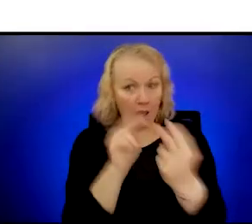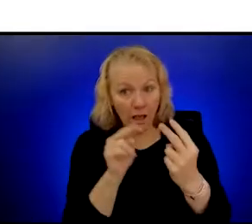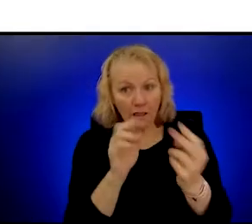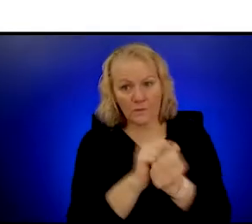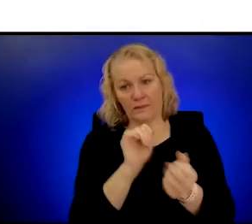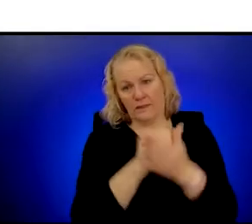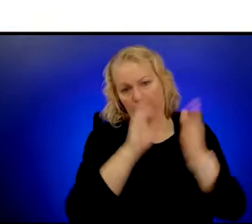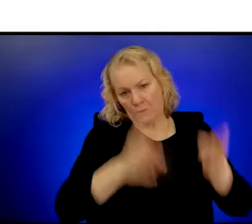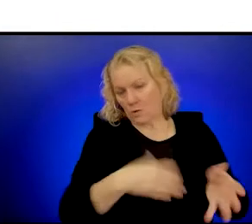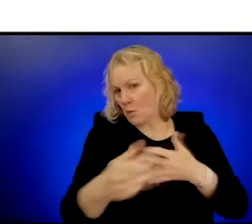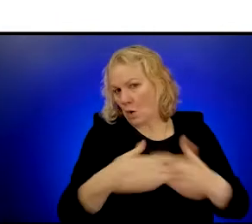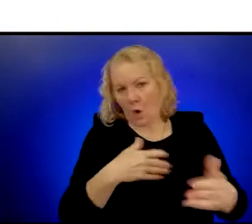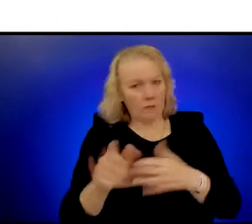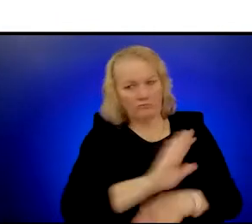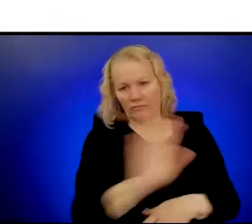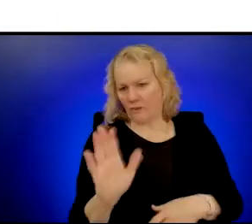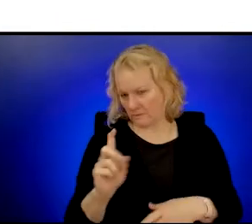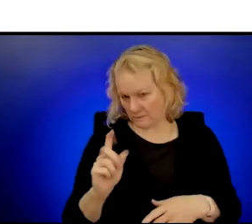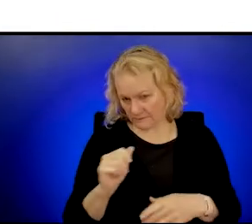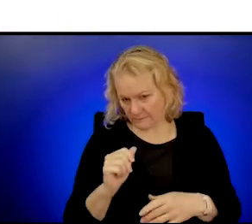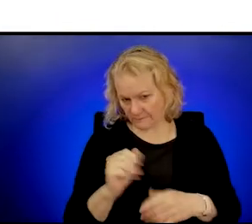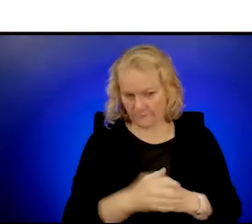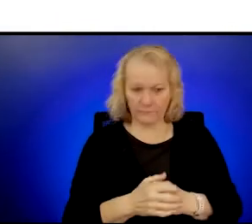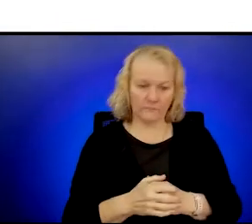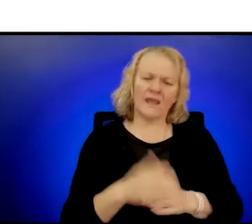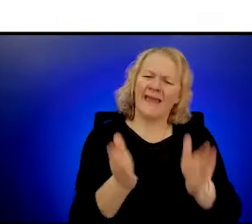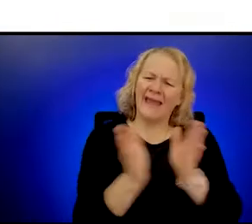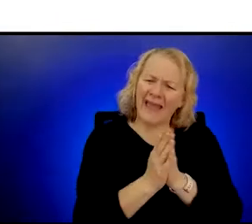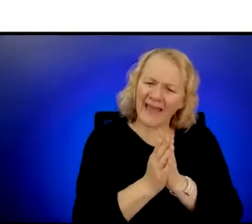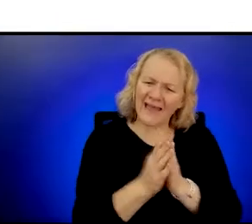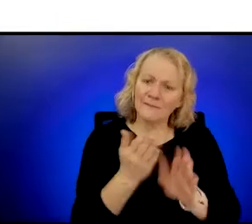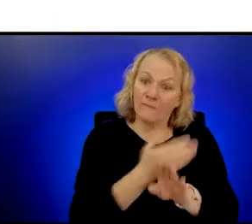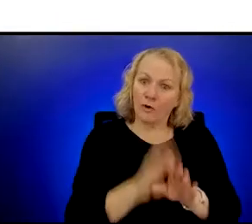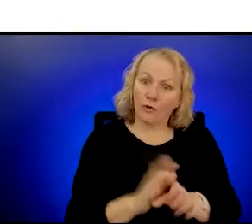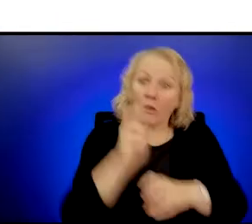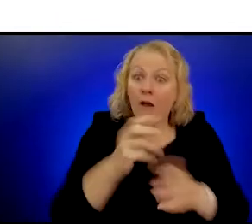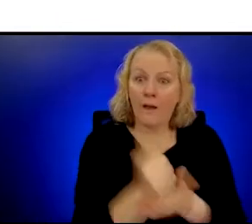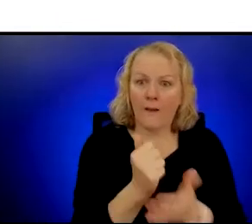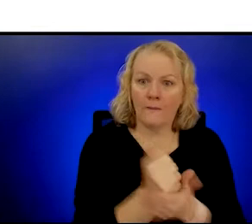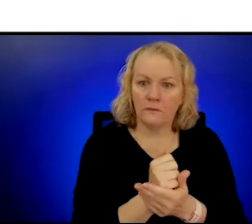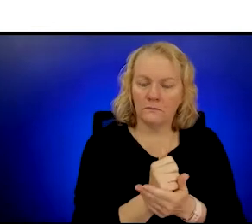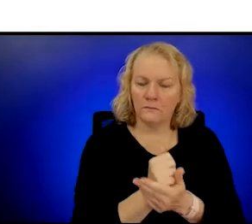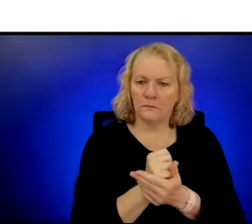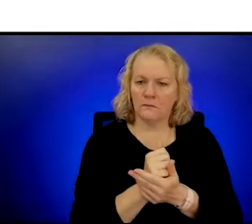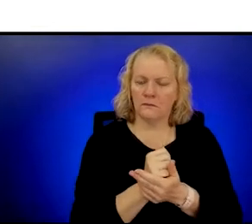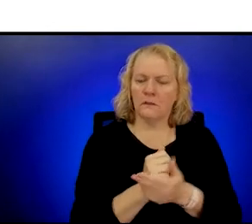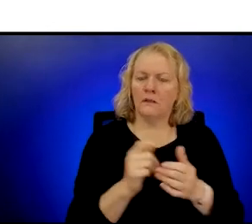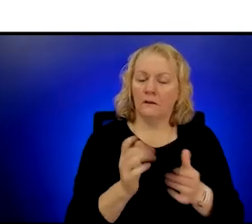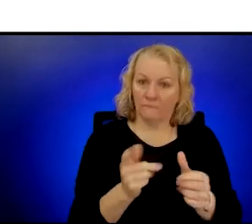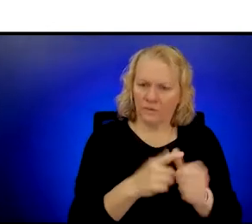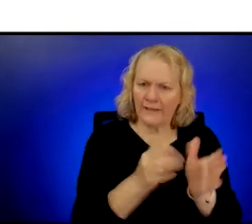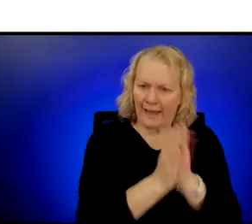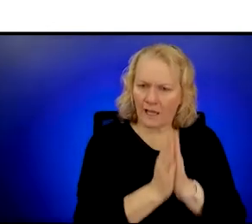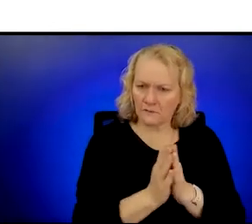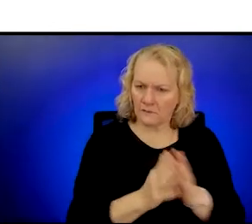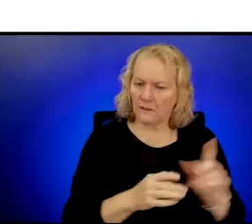person regardless of the disability. Ask before you help. The person that will request assistance when